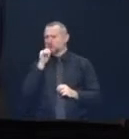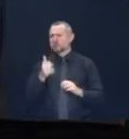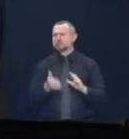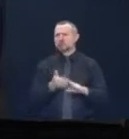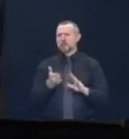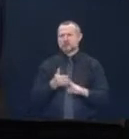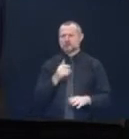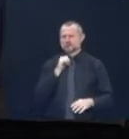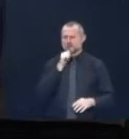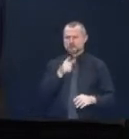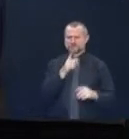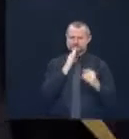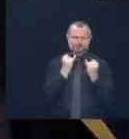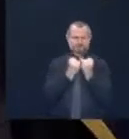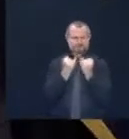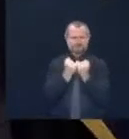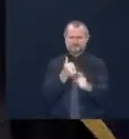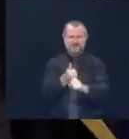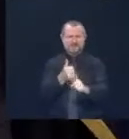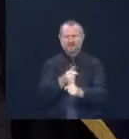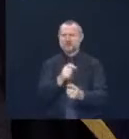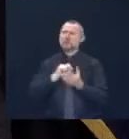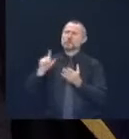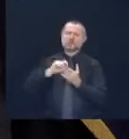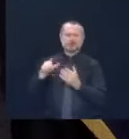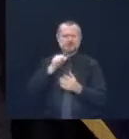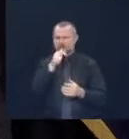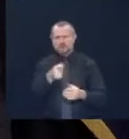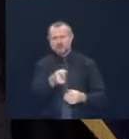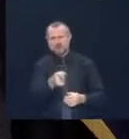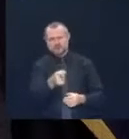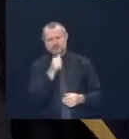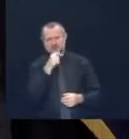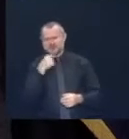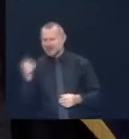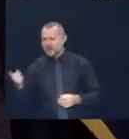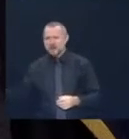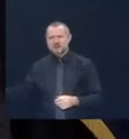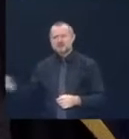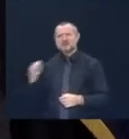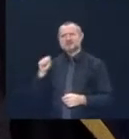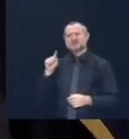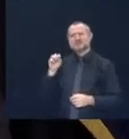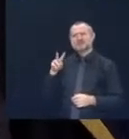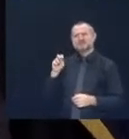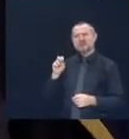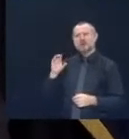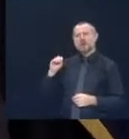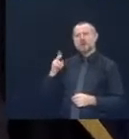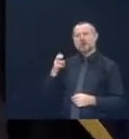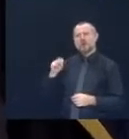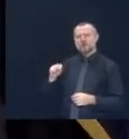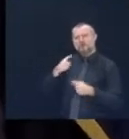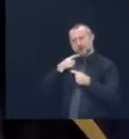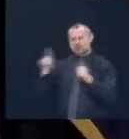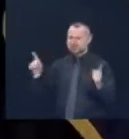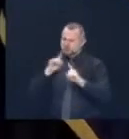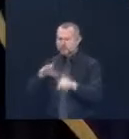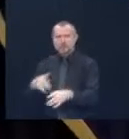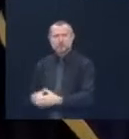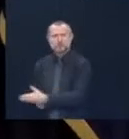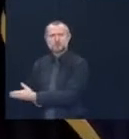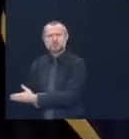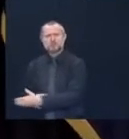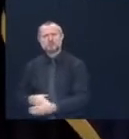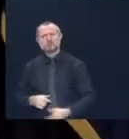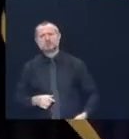point yet on the commission um can't you just get Steve to release the report and two if that does if that report does